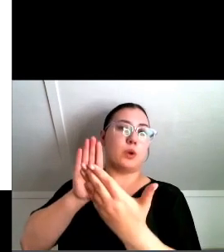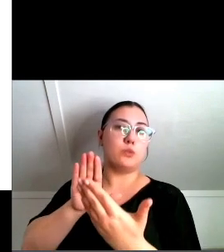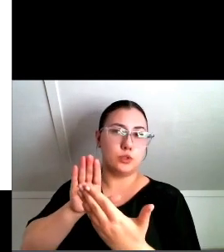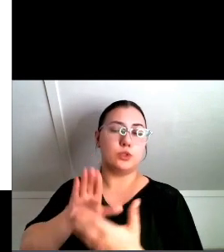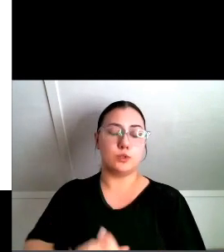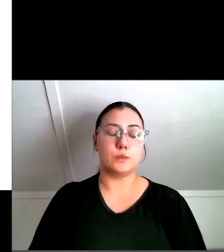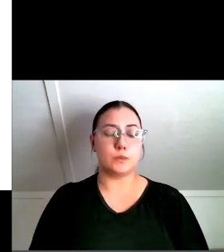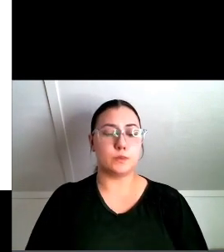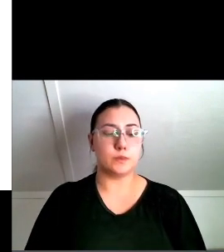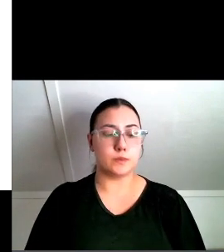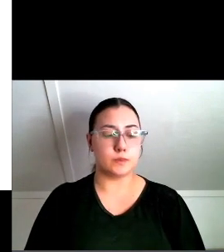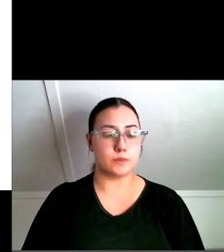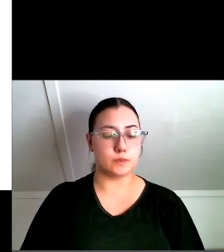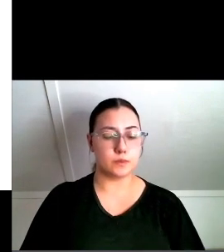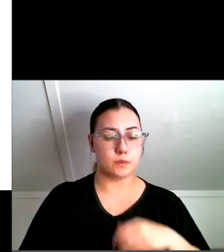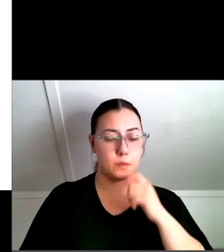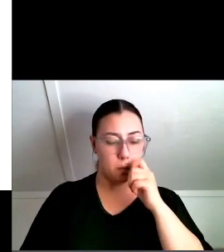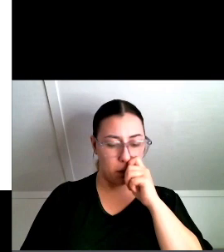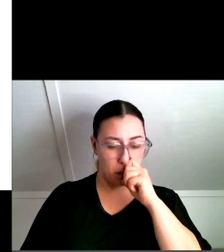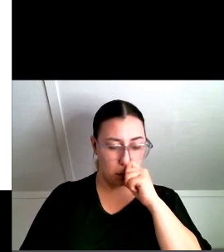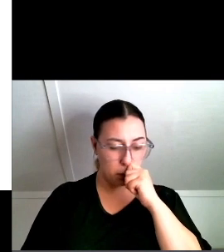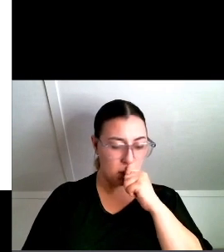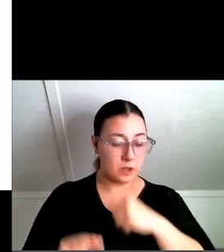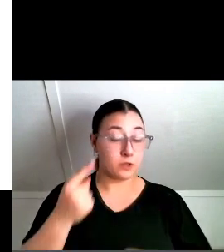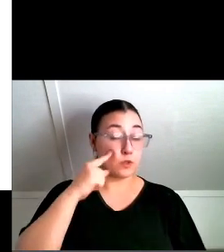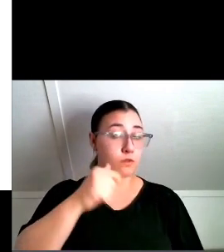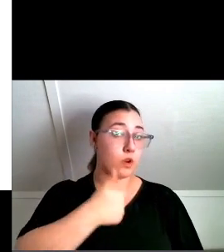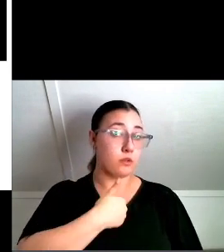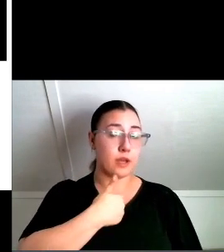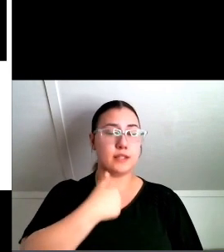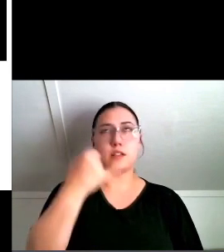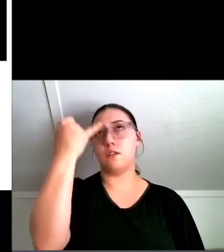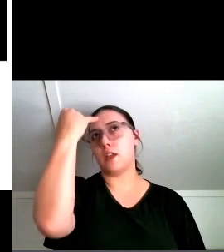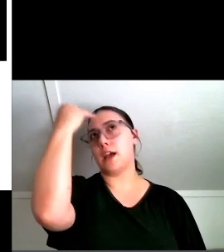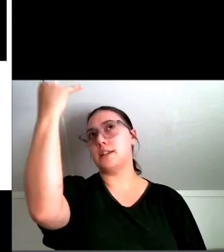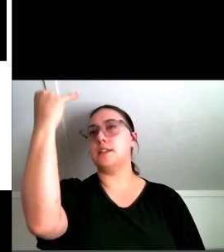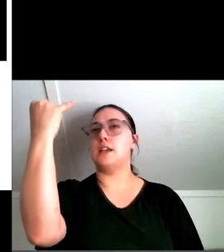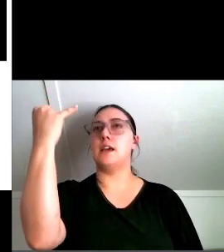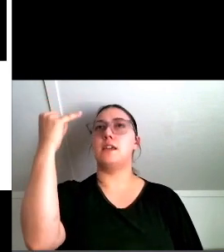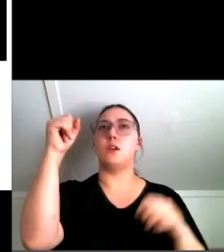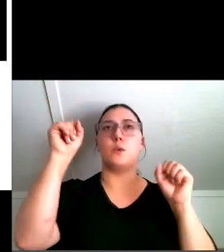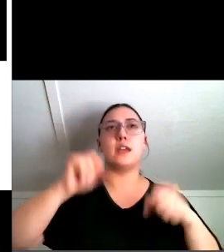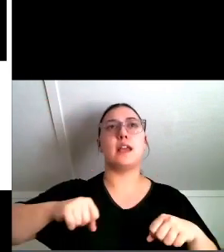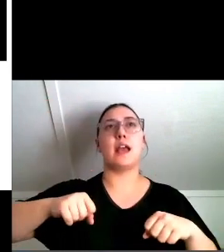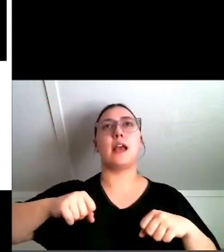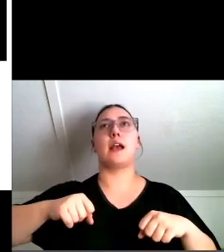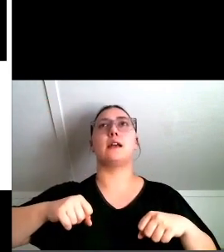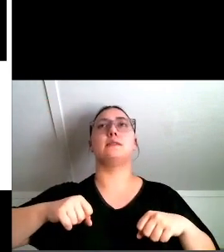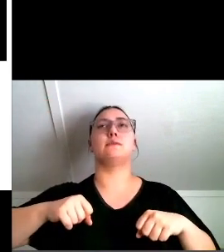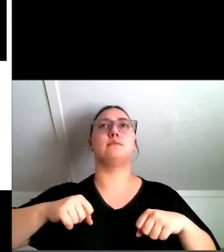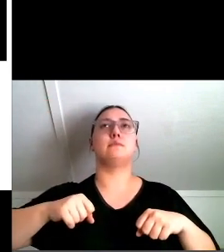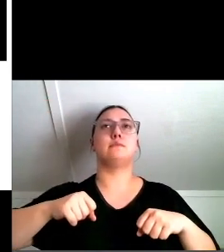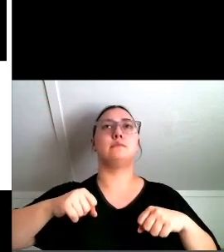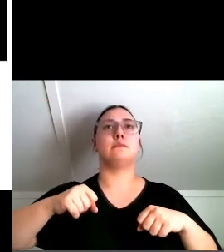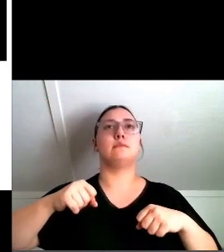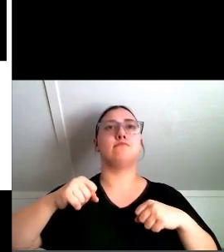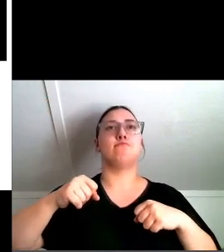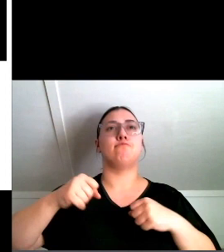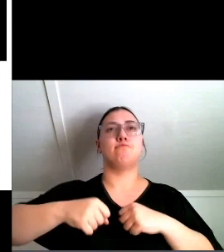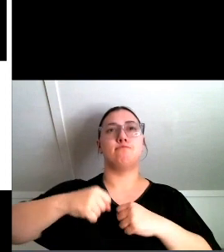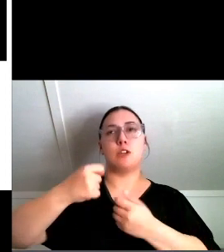So for me, the idea that we can think through a kind of different kind of data argument about